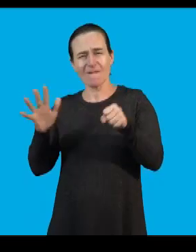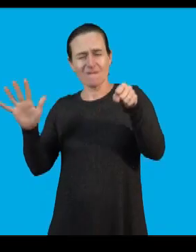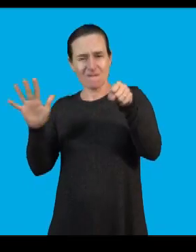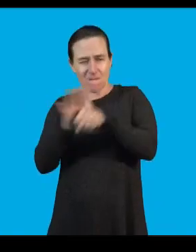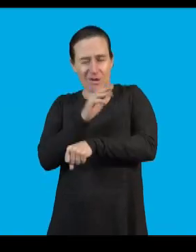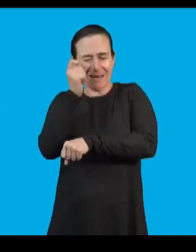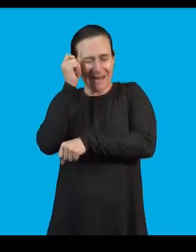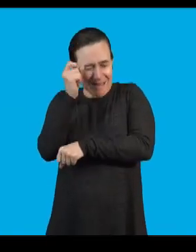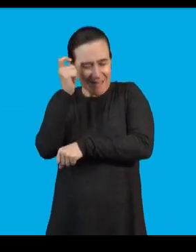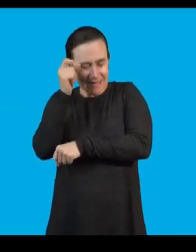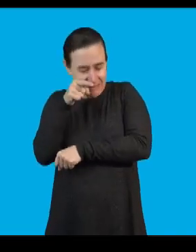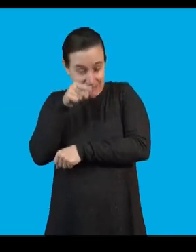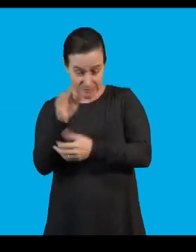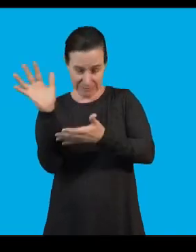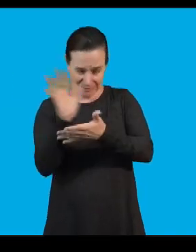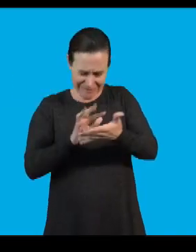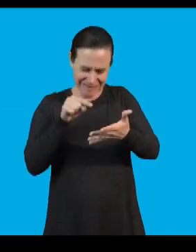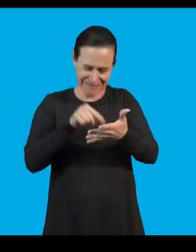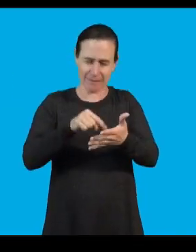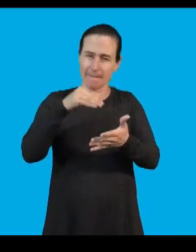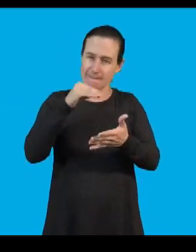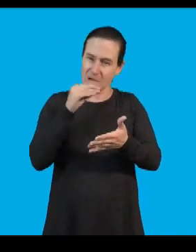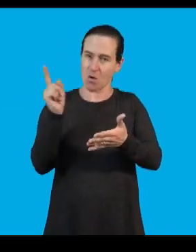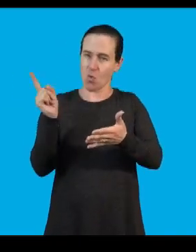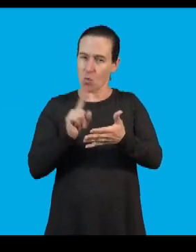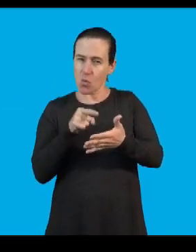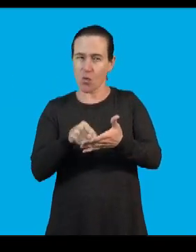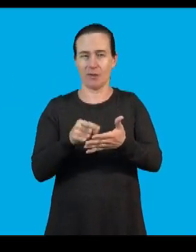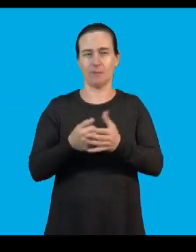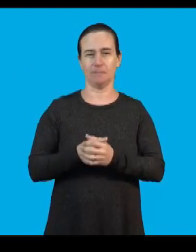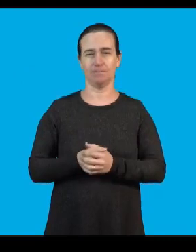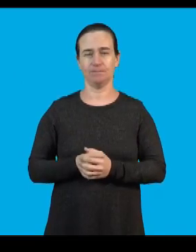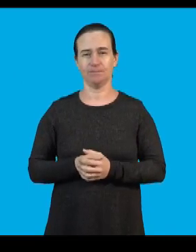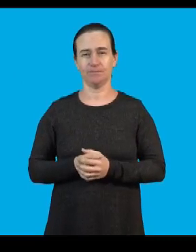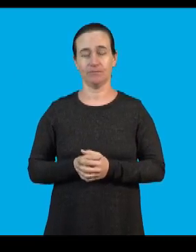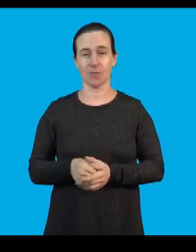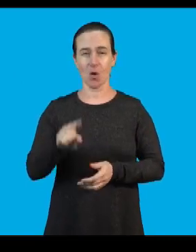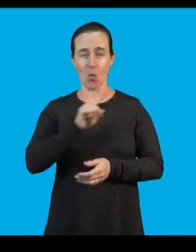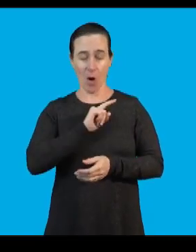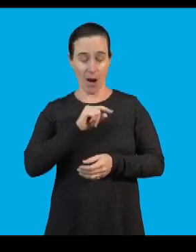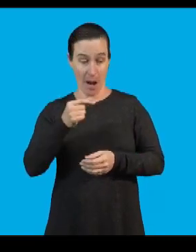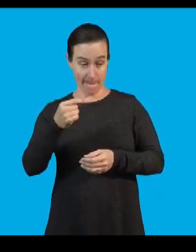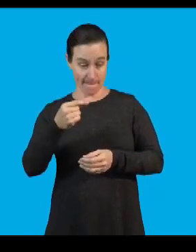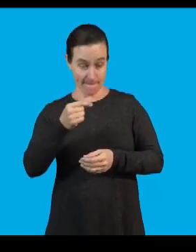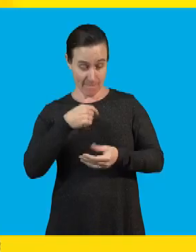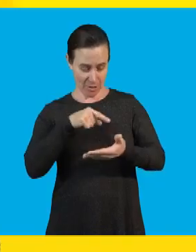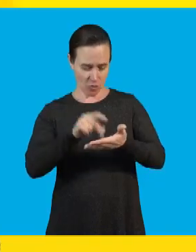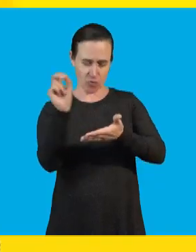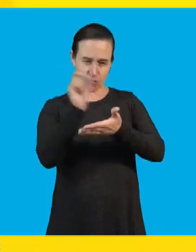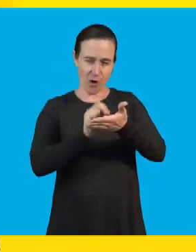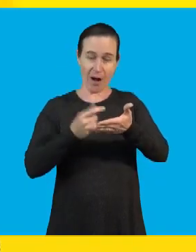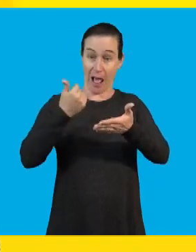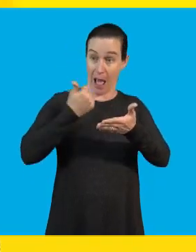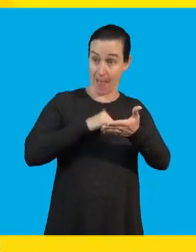understand what is communicated in a comprehension text. All right? Because comprehension texts are written for meaning